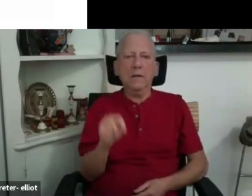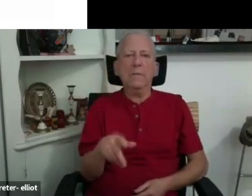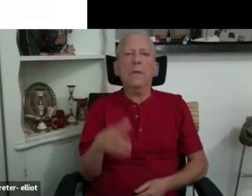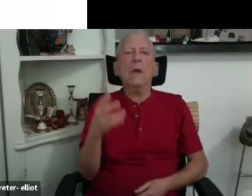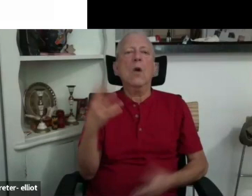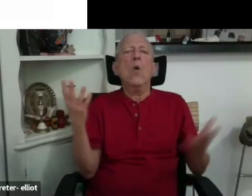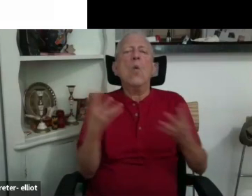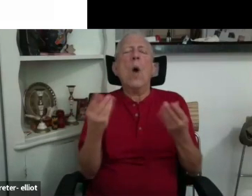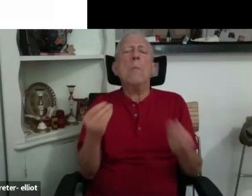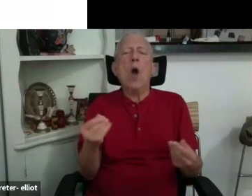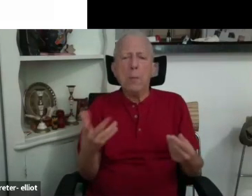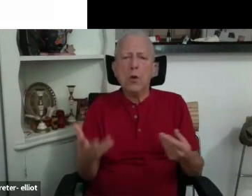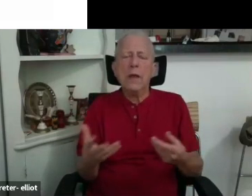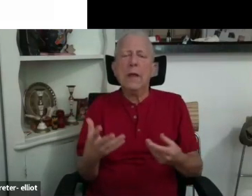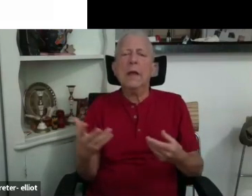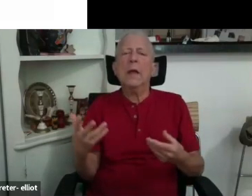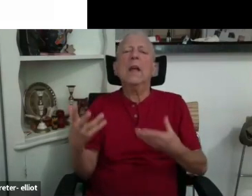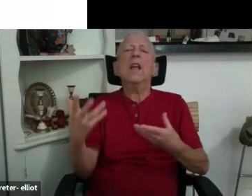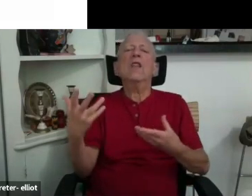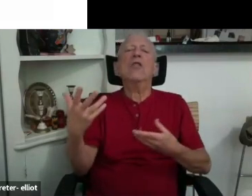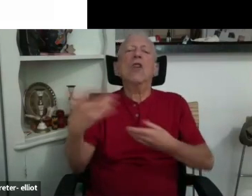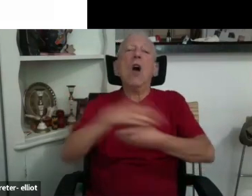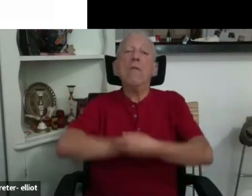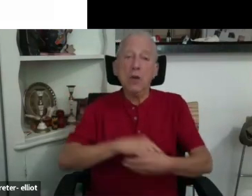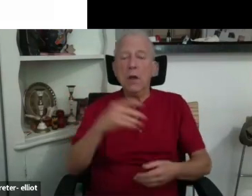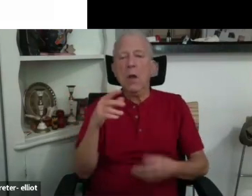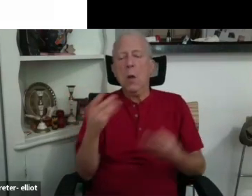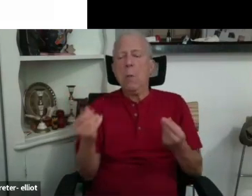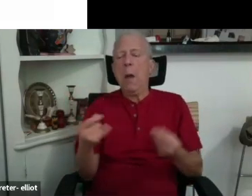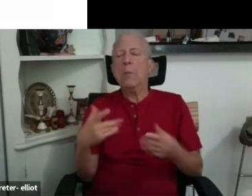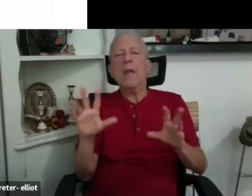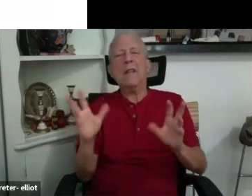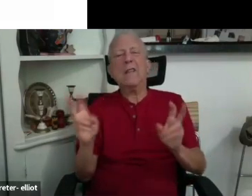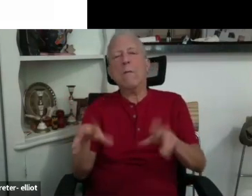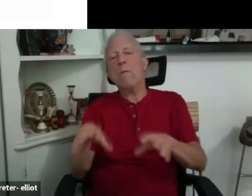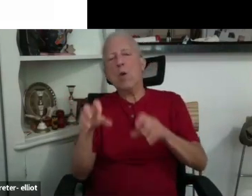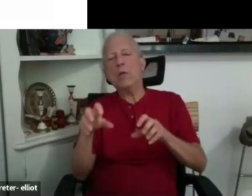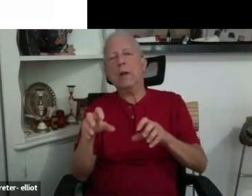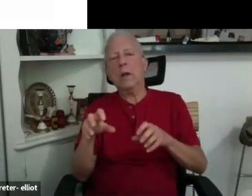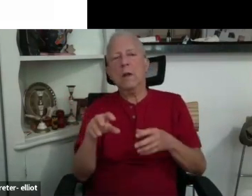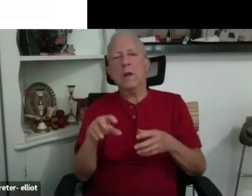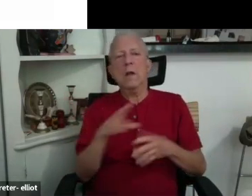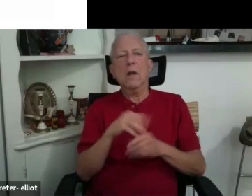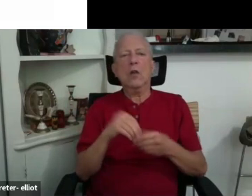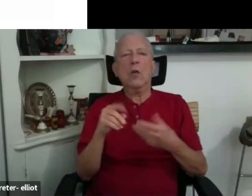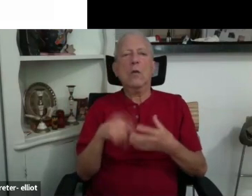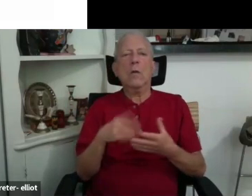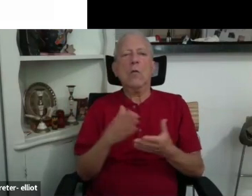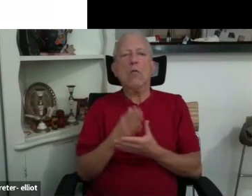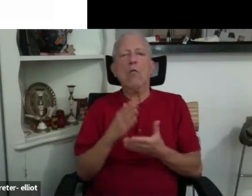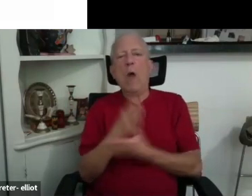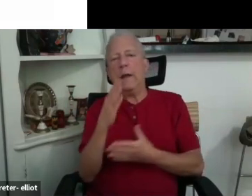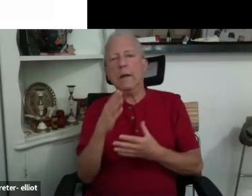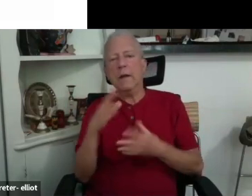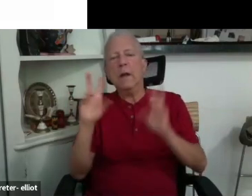what property is covered? Property that is frozen includes right, title, and interest.